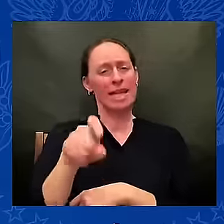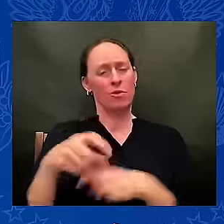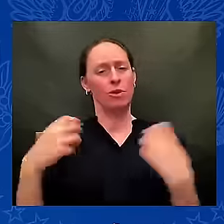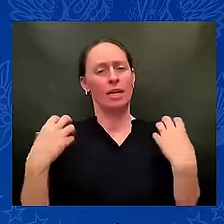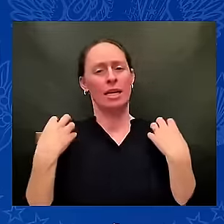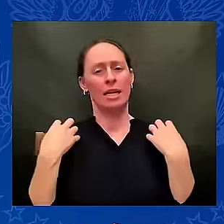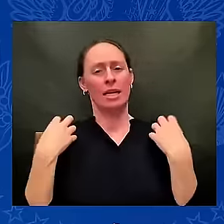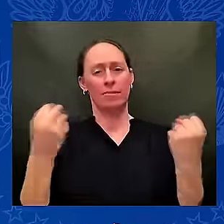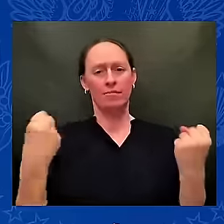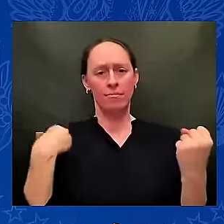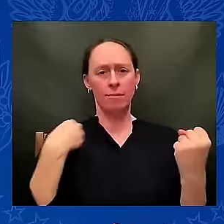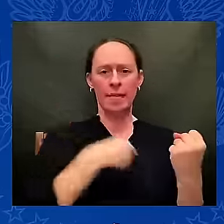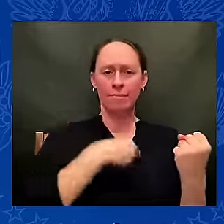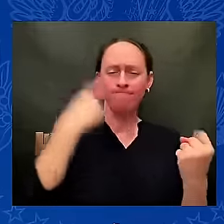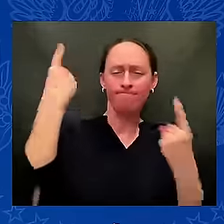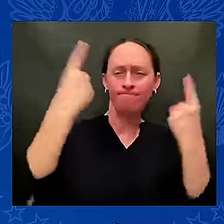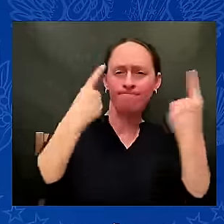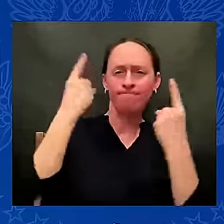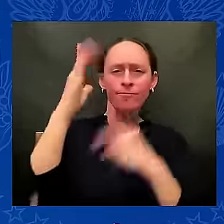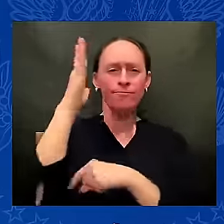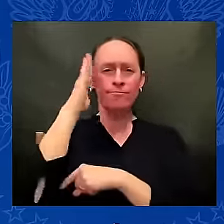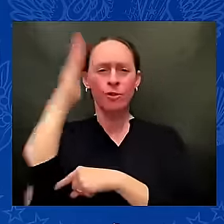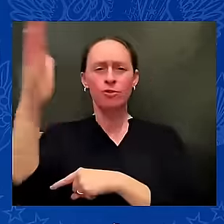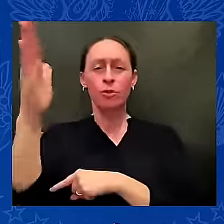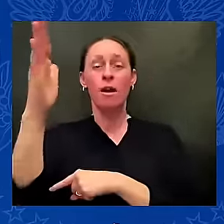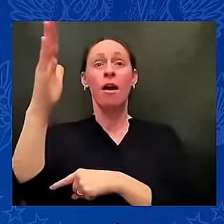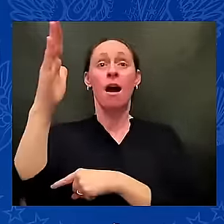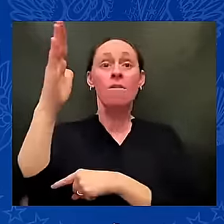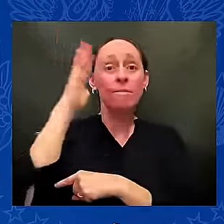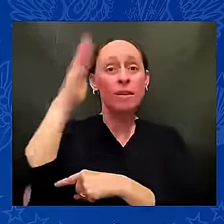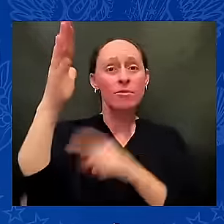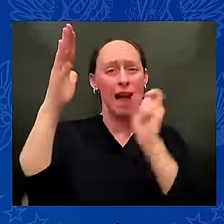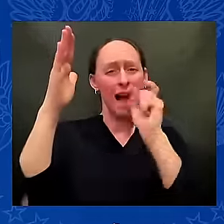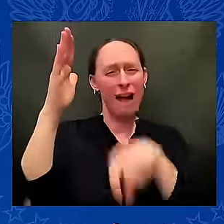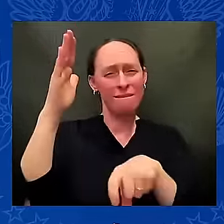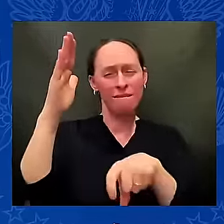past. All of us present today